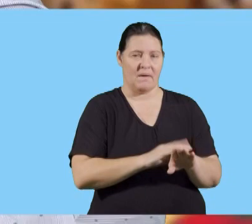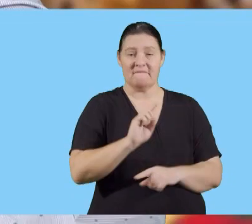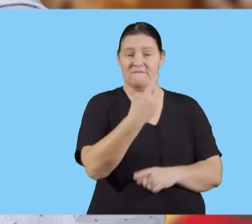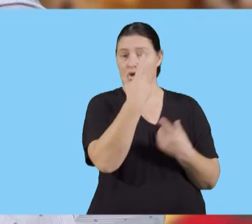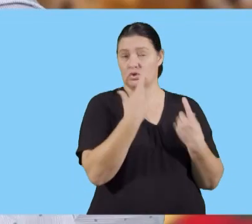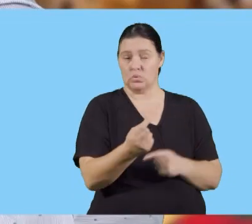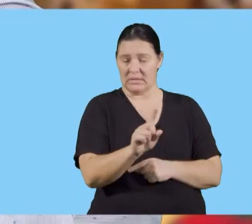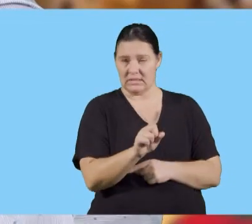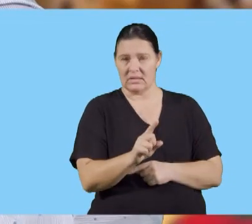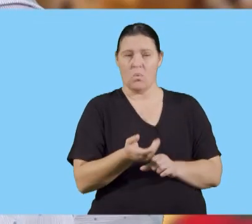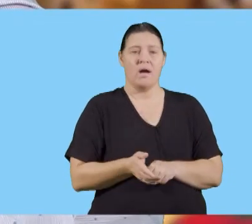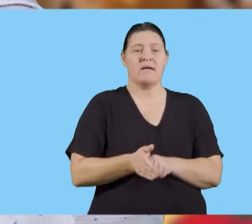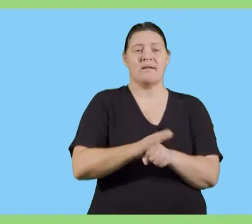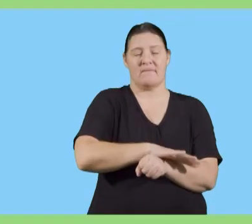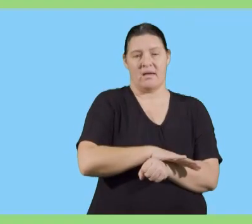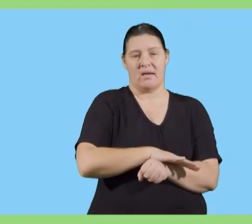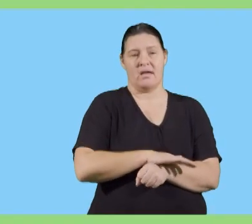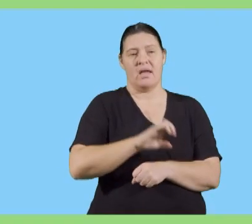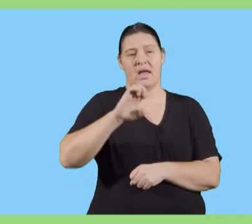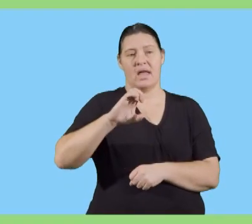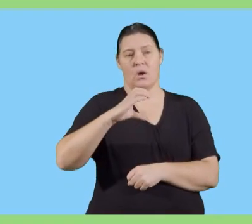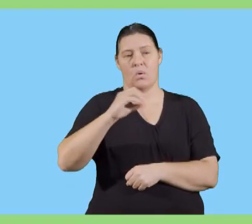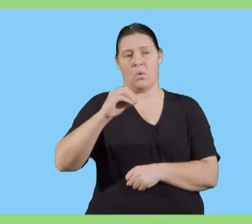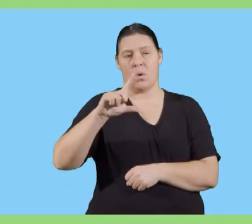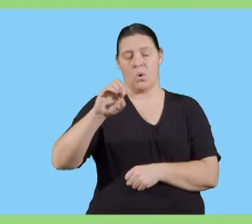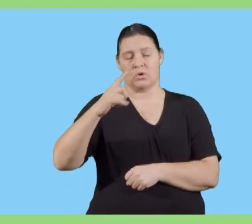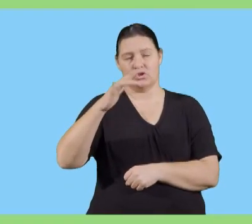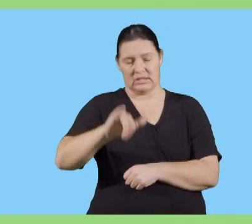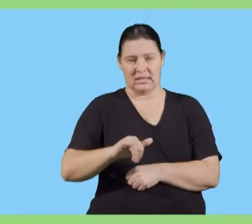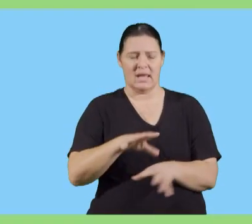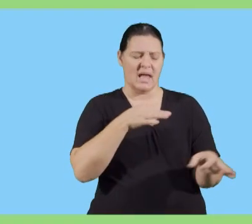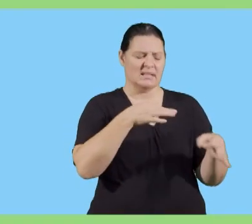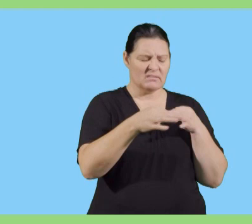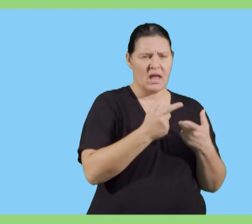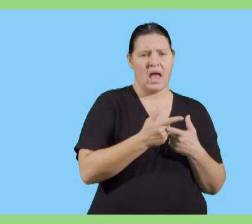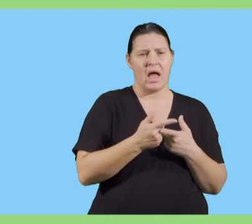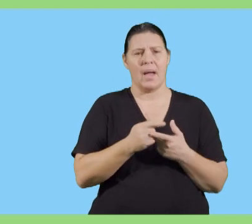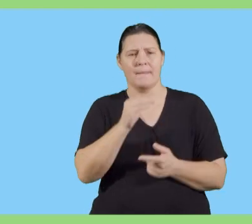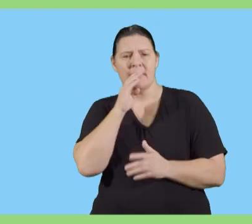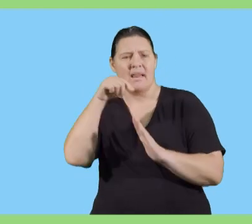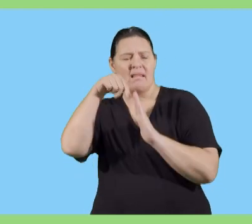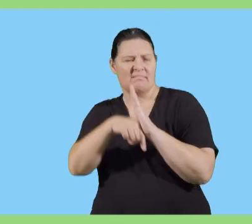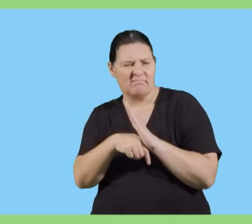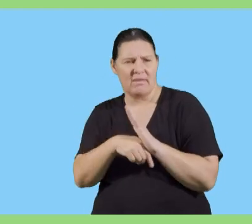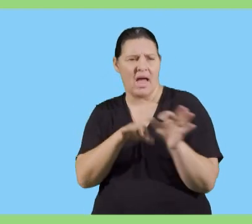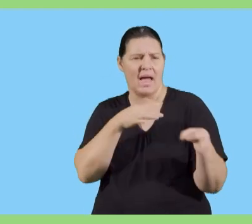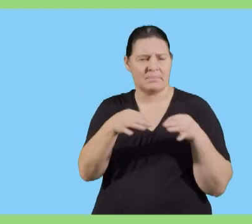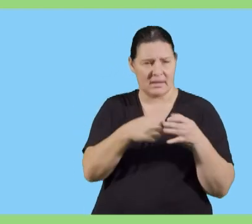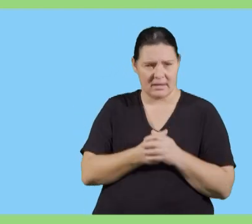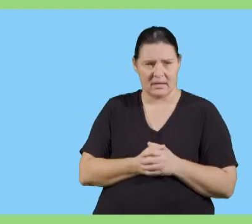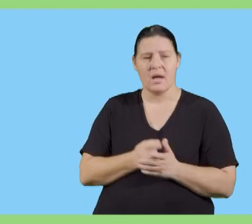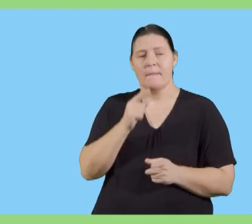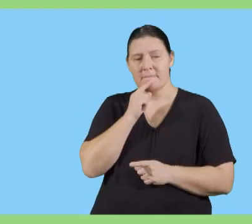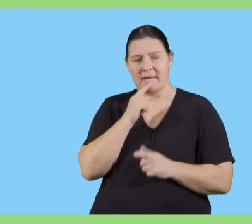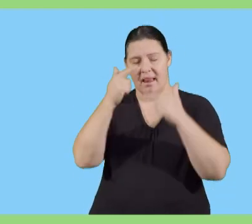So the first thing that we did was to cover ecology, its definition and explanation. We then further went on to